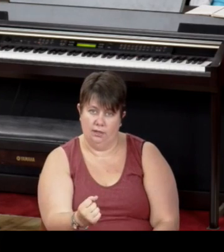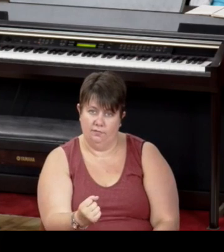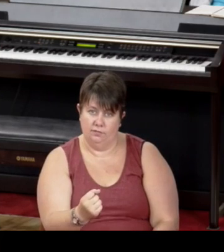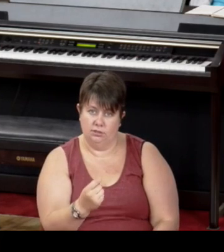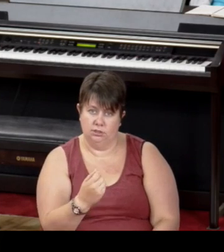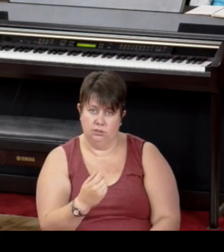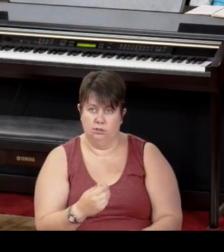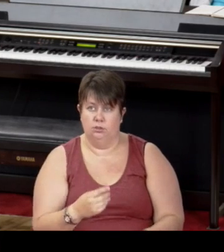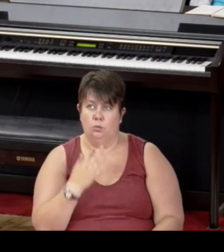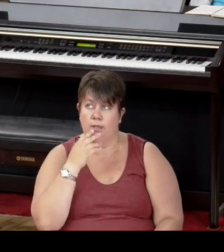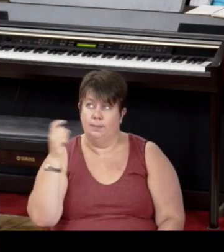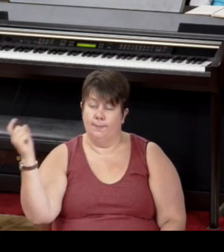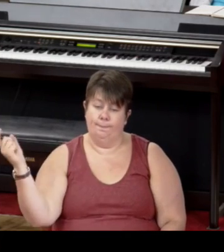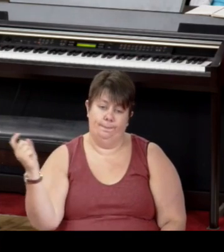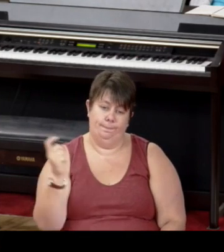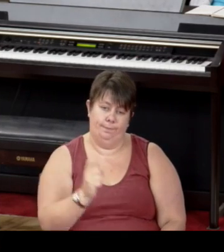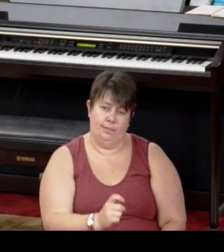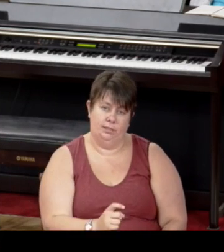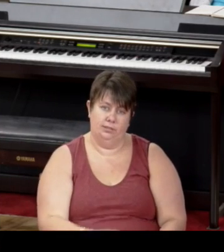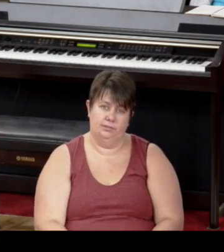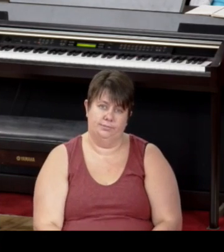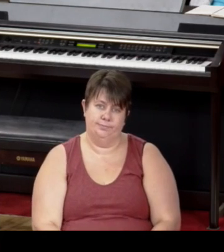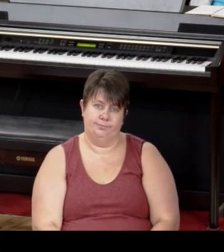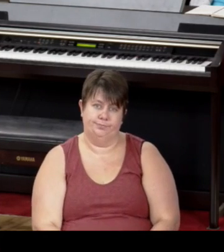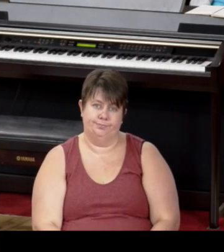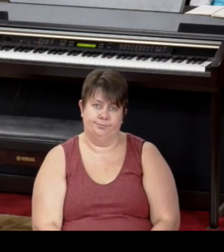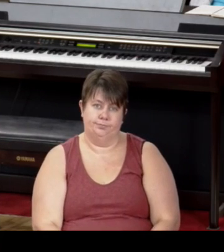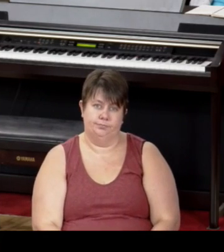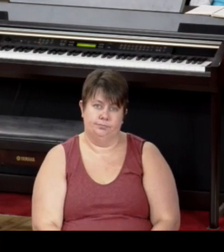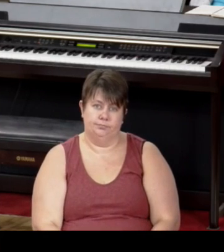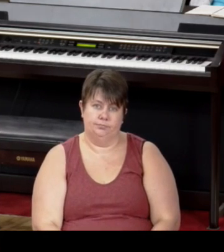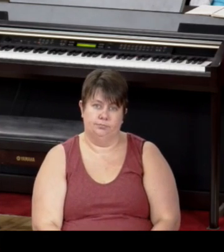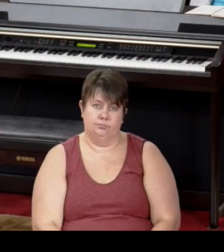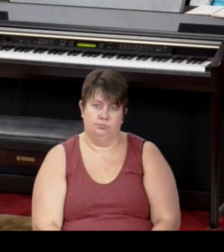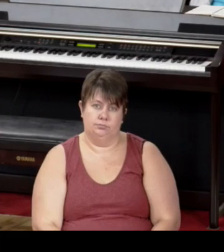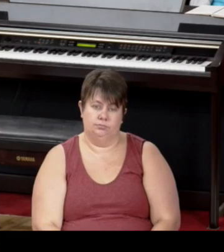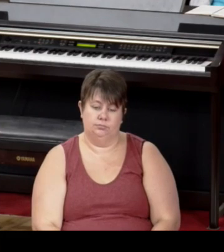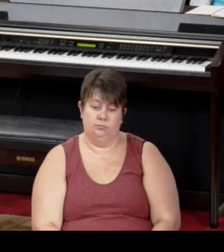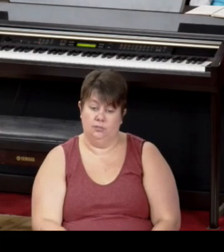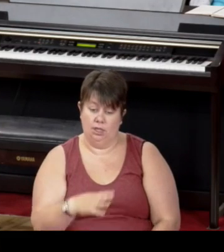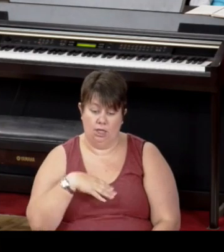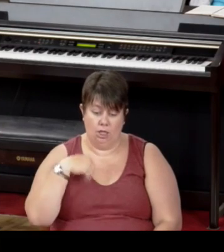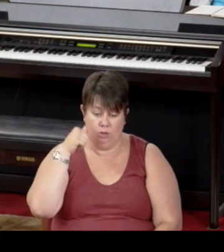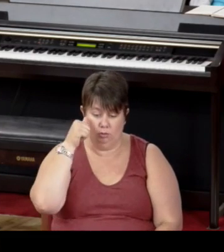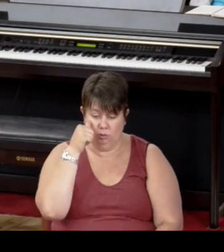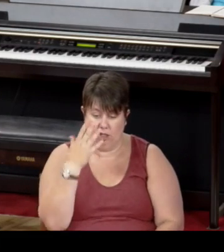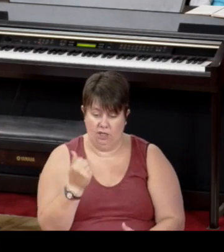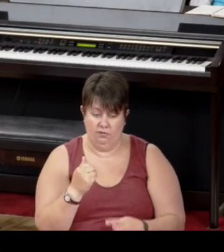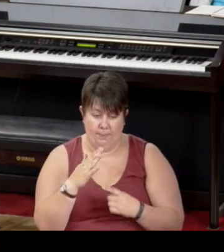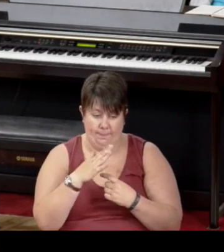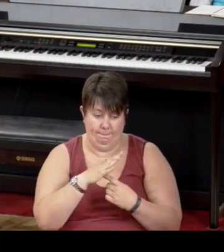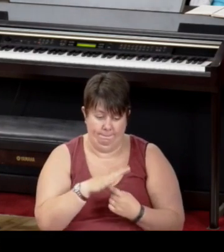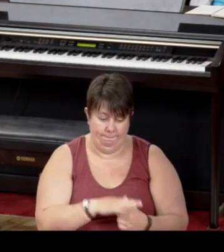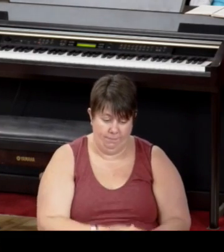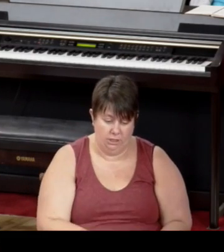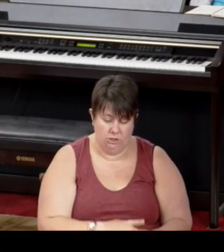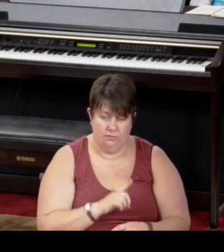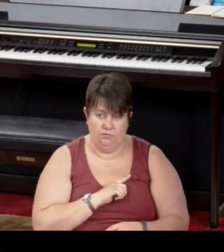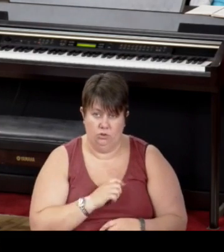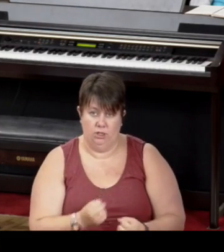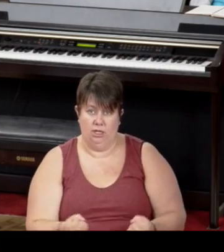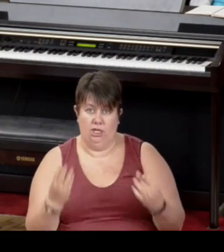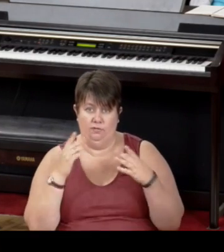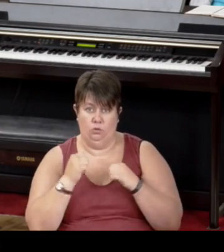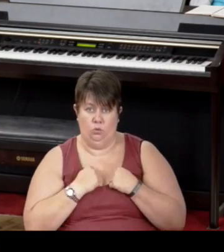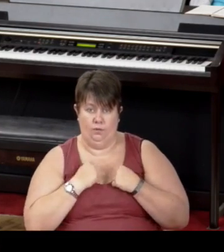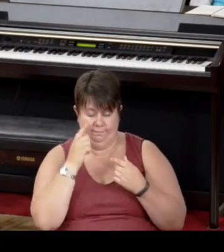come. And so there's a sense that what Jesus is saying is you're already under the burden of pressure to abandon your faith. I'm